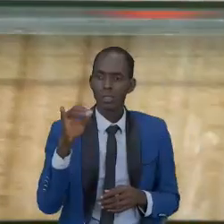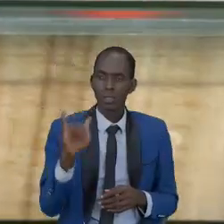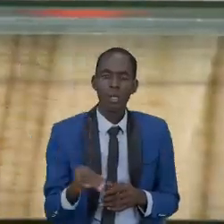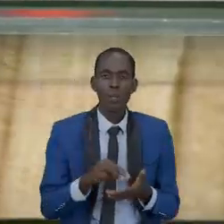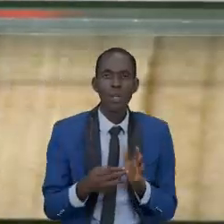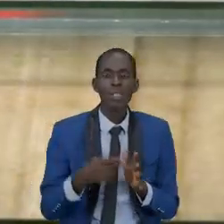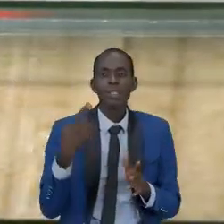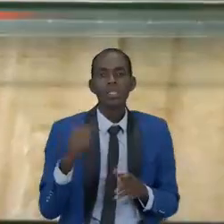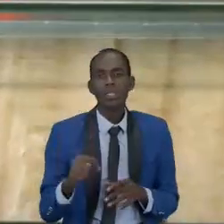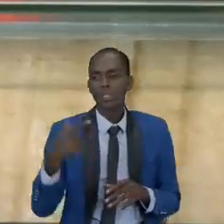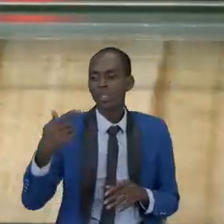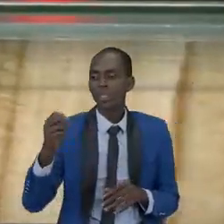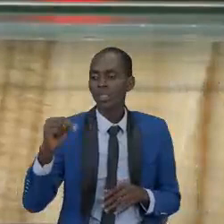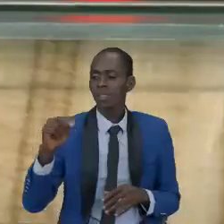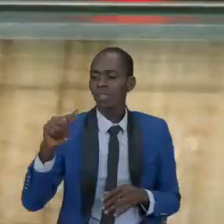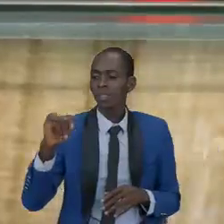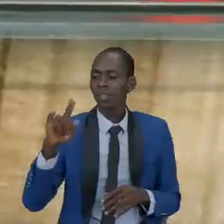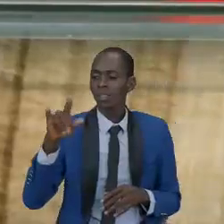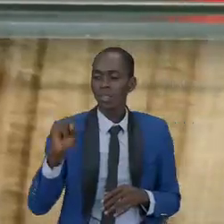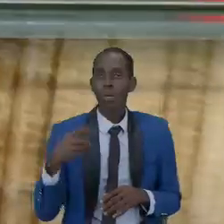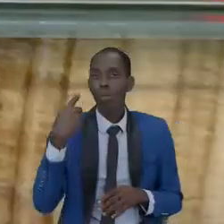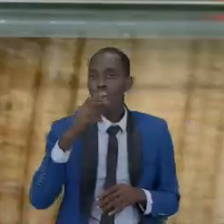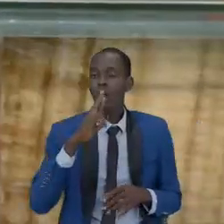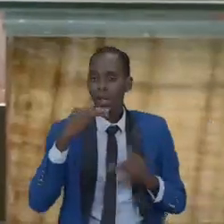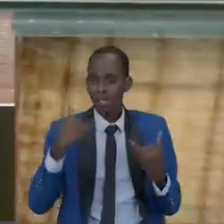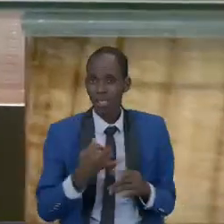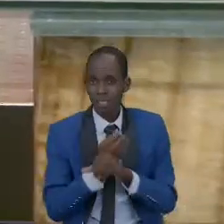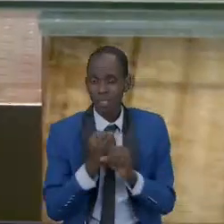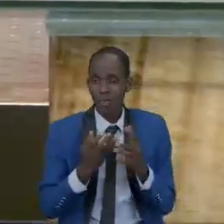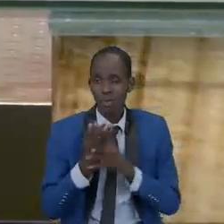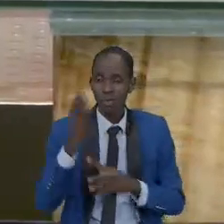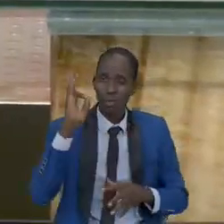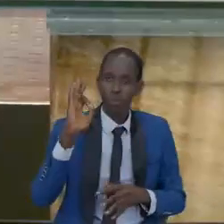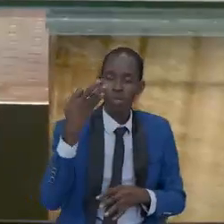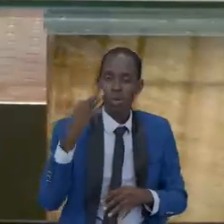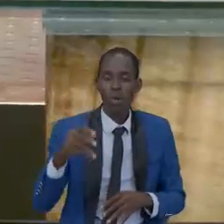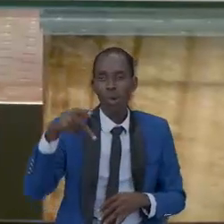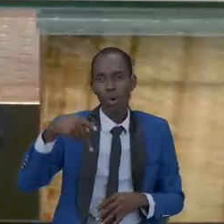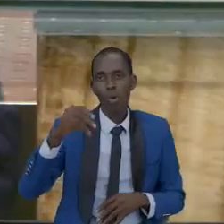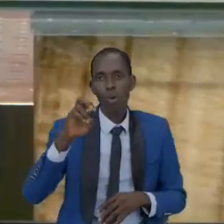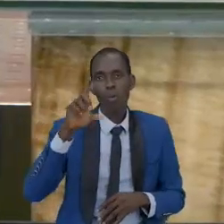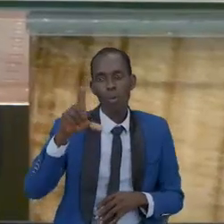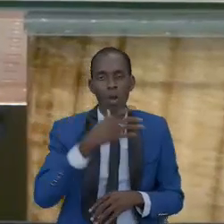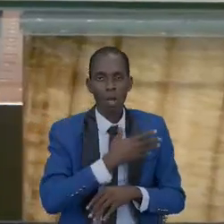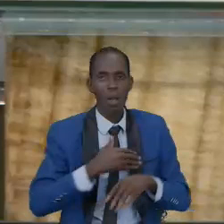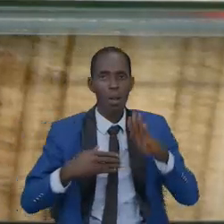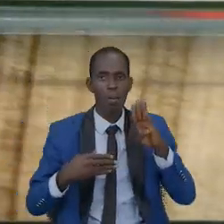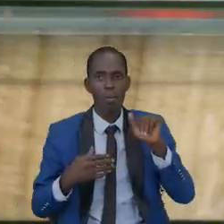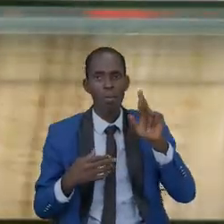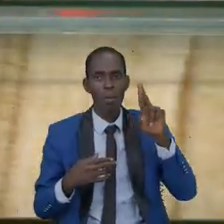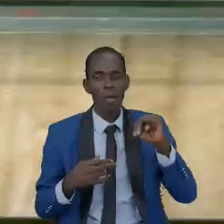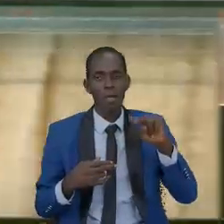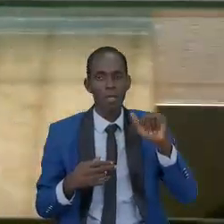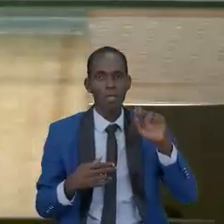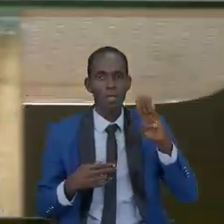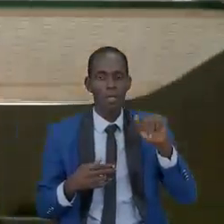who have been saved through the ministry of Paul and Barnabas, and they came to report to them, here is what had happened.